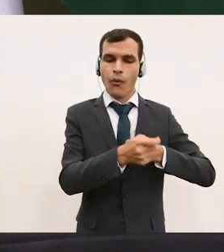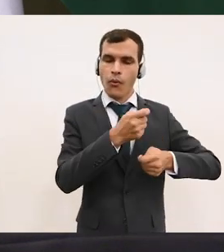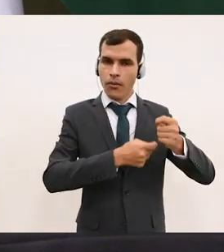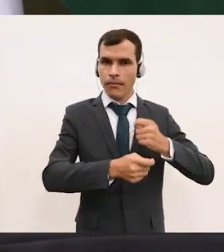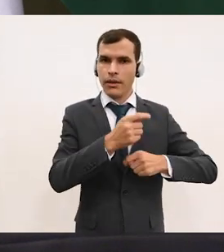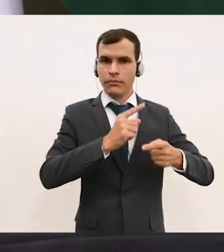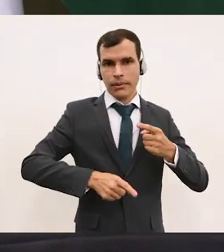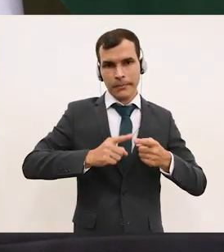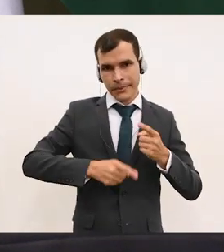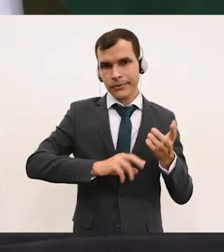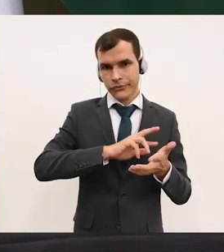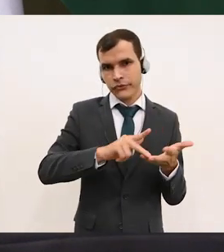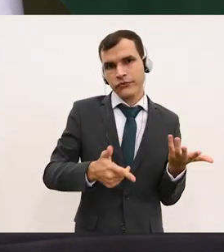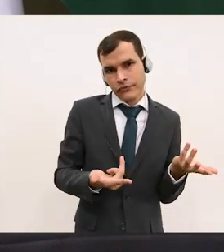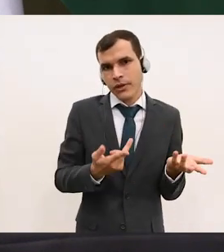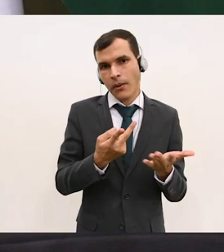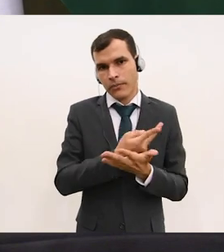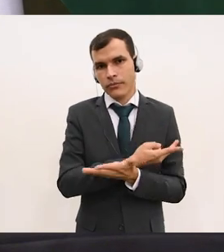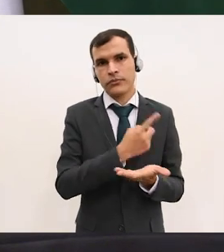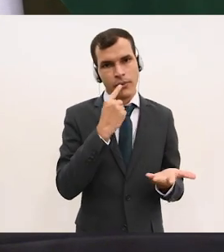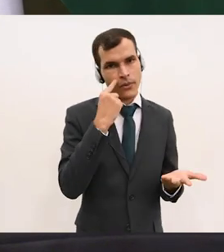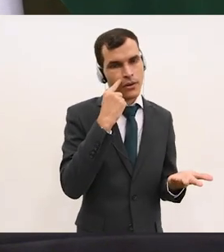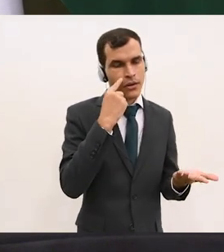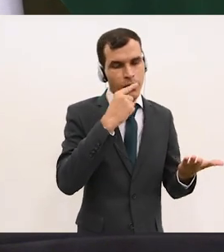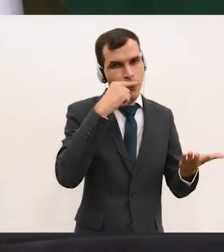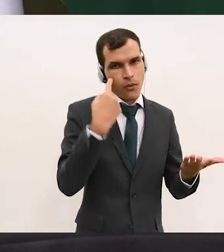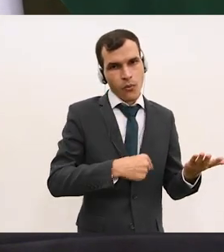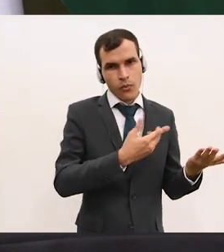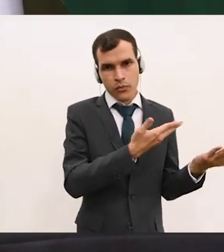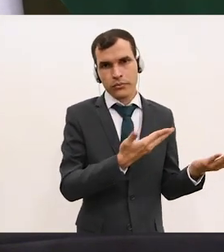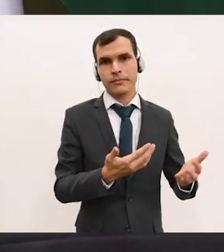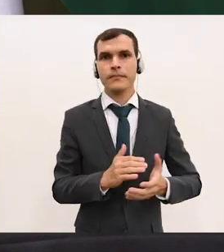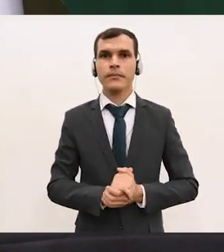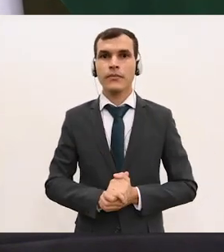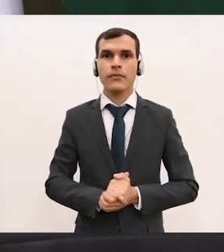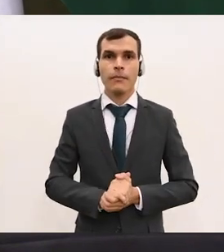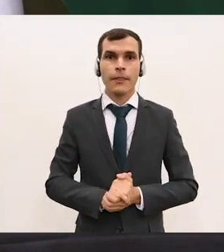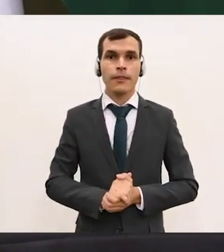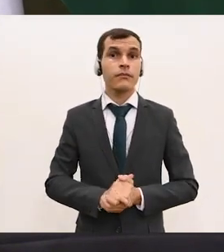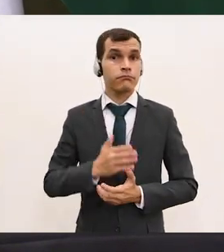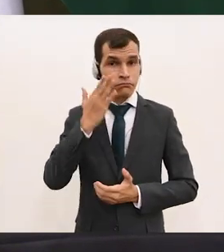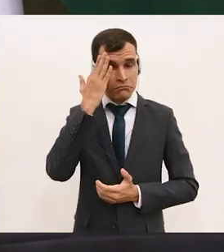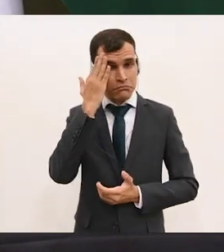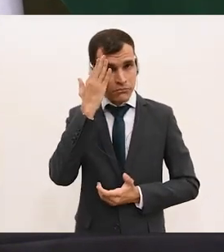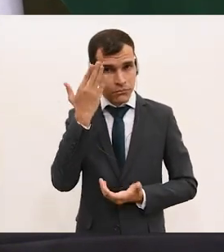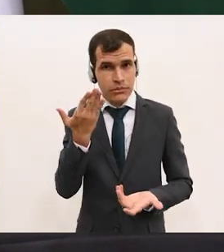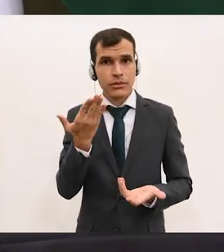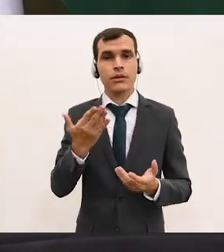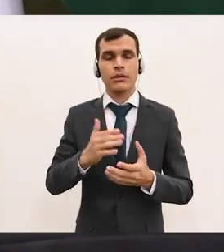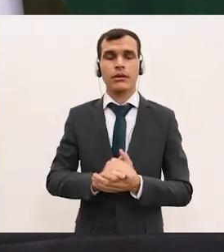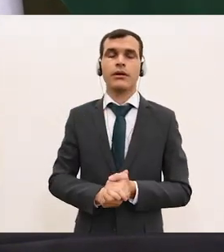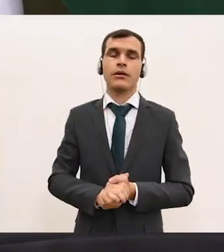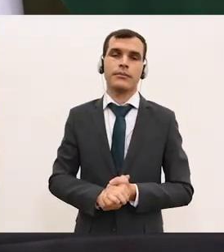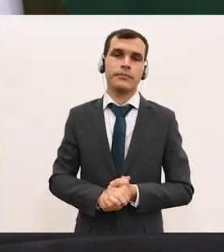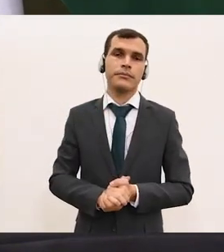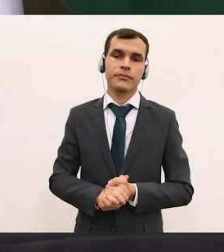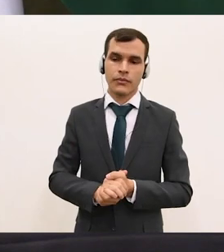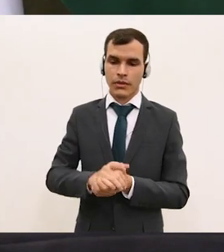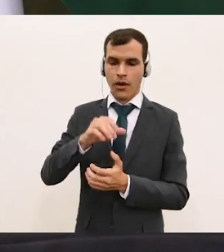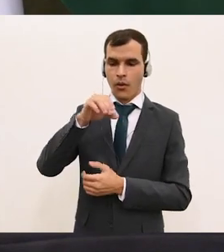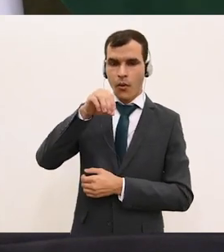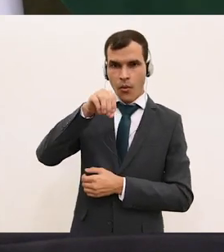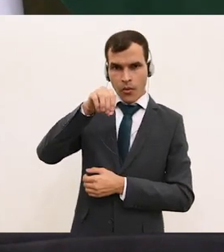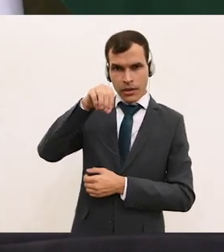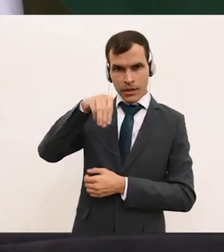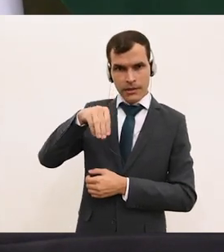you know, members of course at the WTO we would want to make sure that whatever members